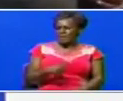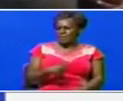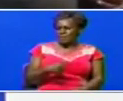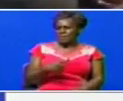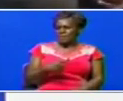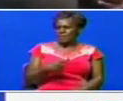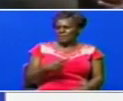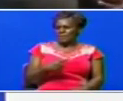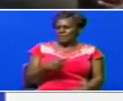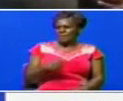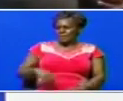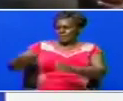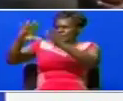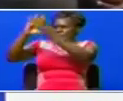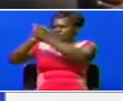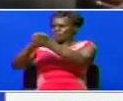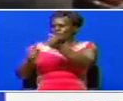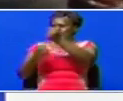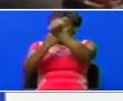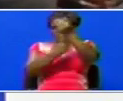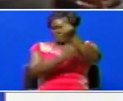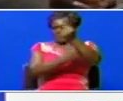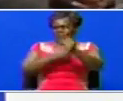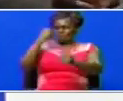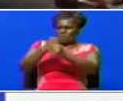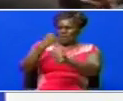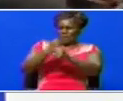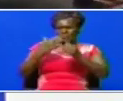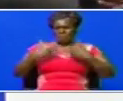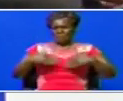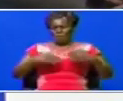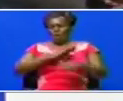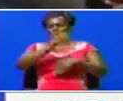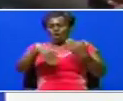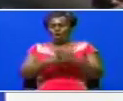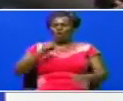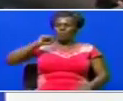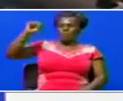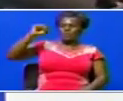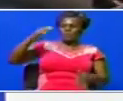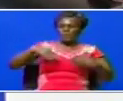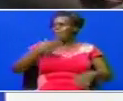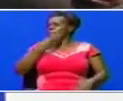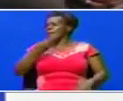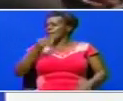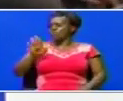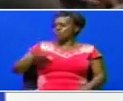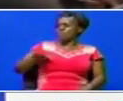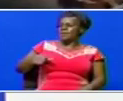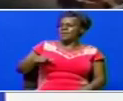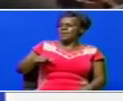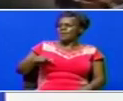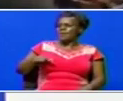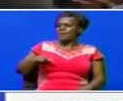All Jubilee supporters, all our staff, all the politicians, men and women